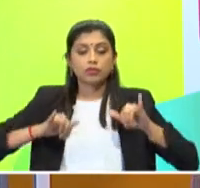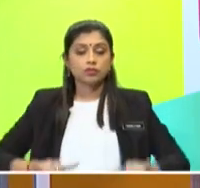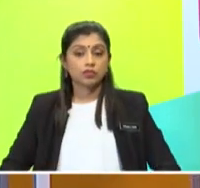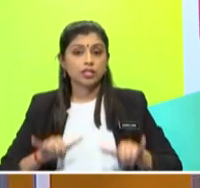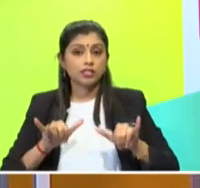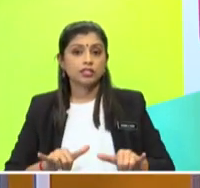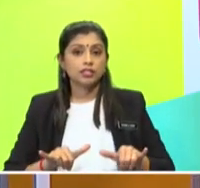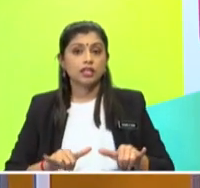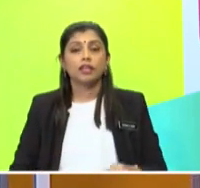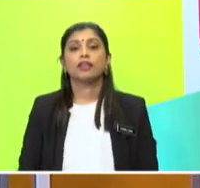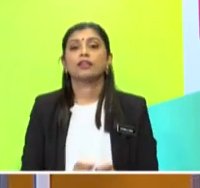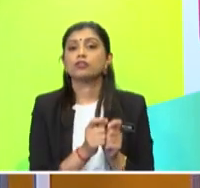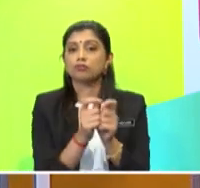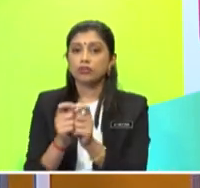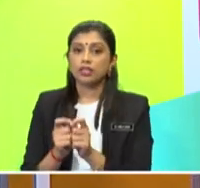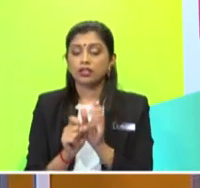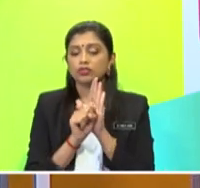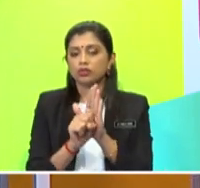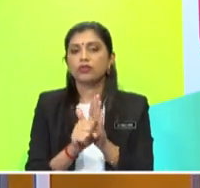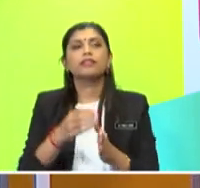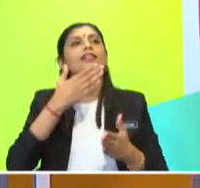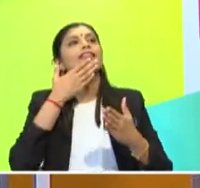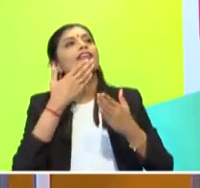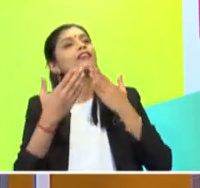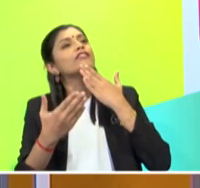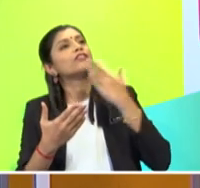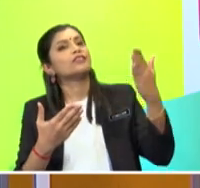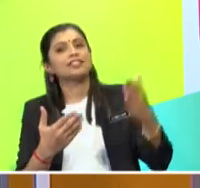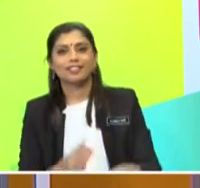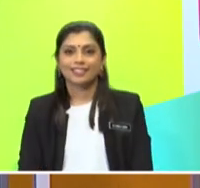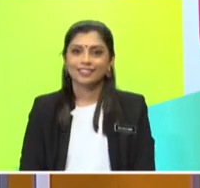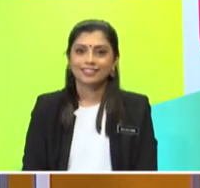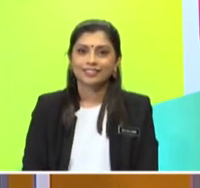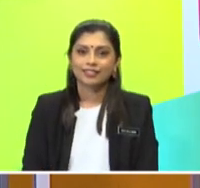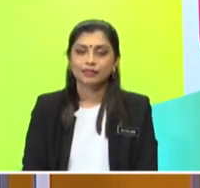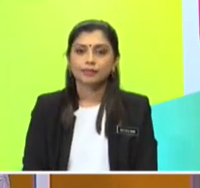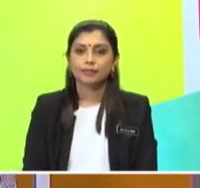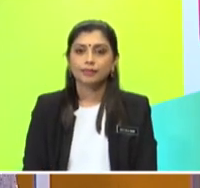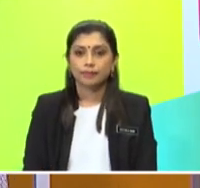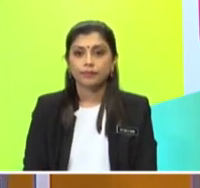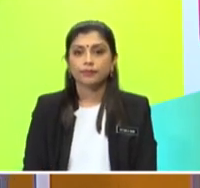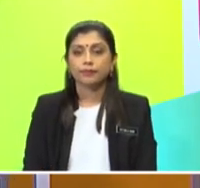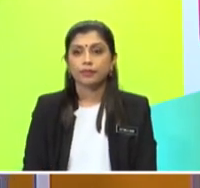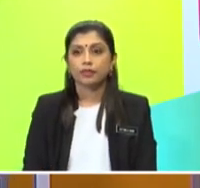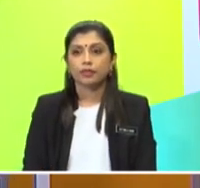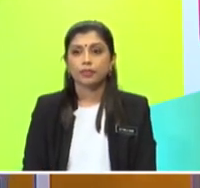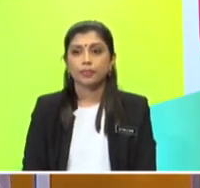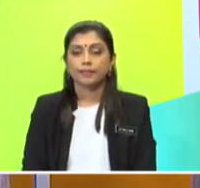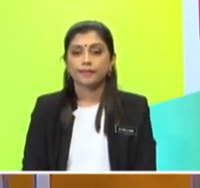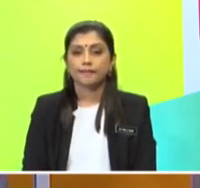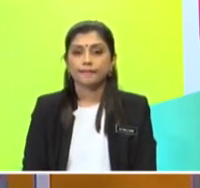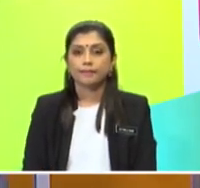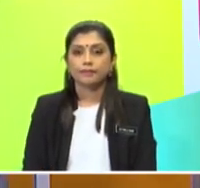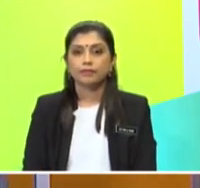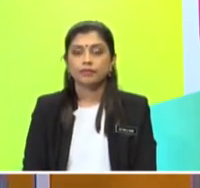and show our thankfulness. All right? So that's how you're going to construct all these five